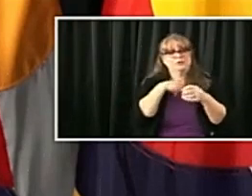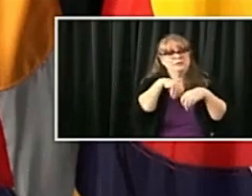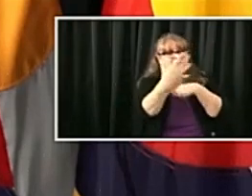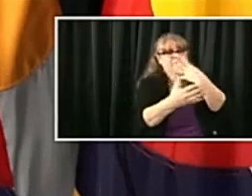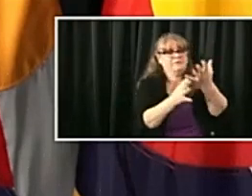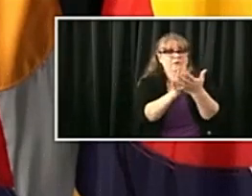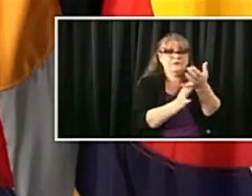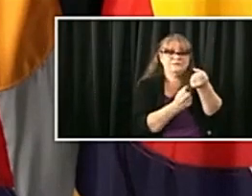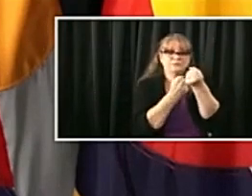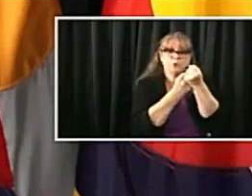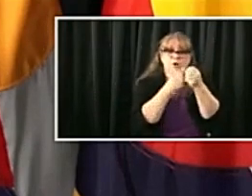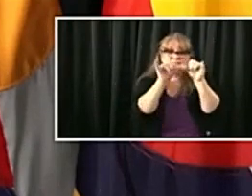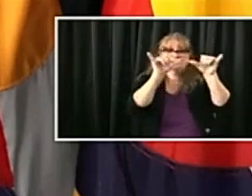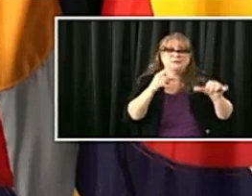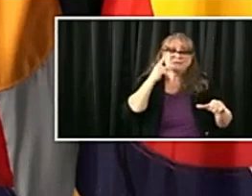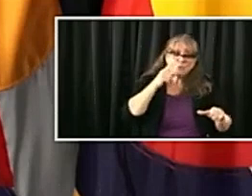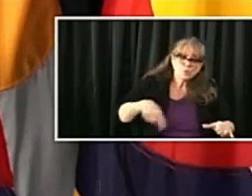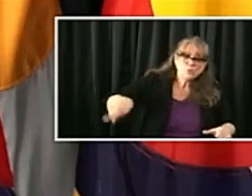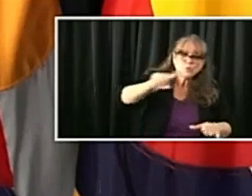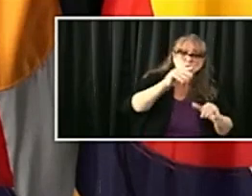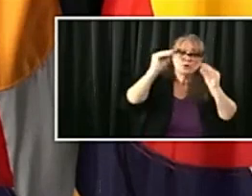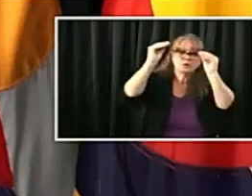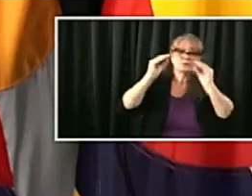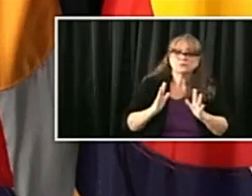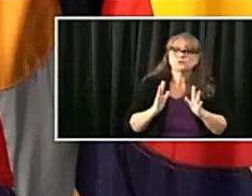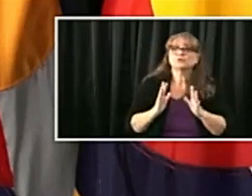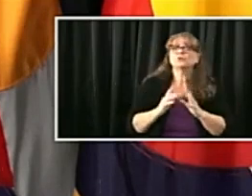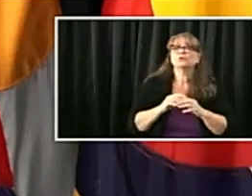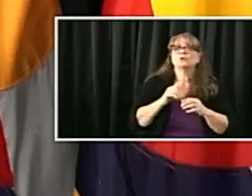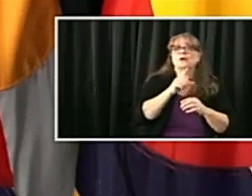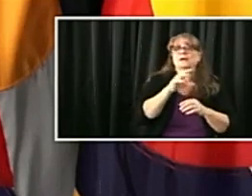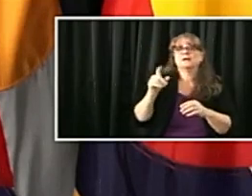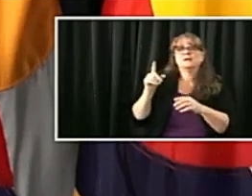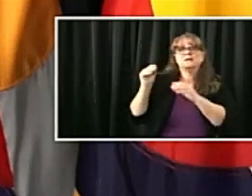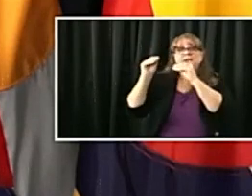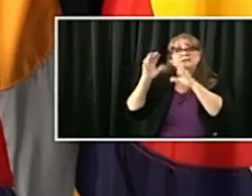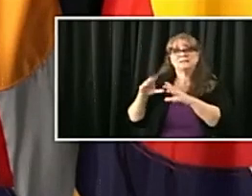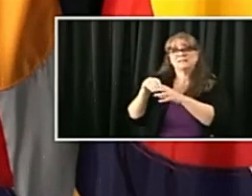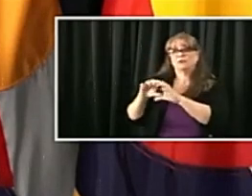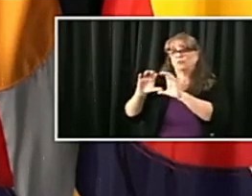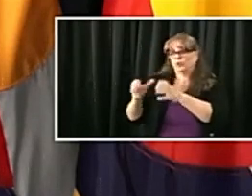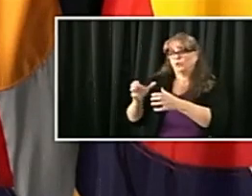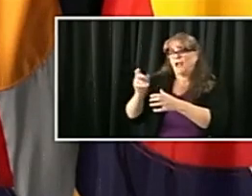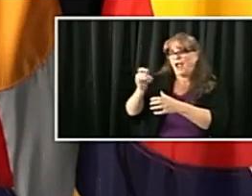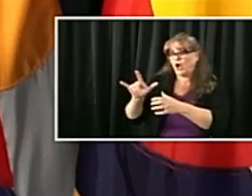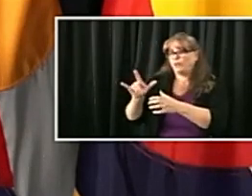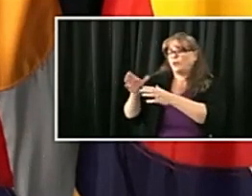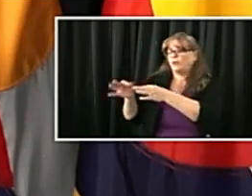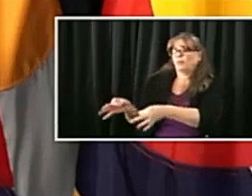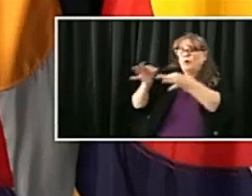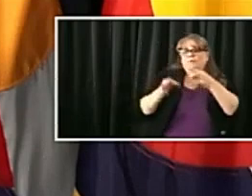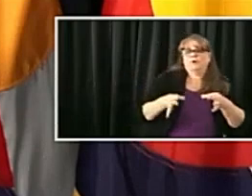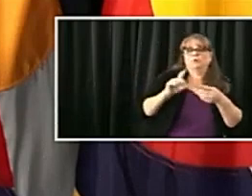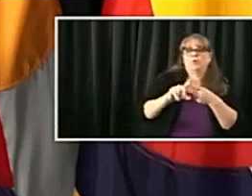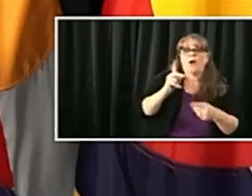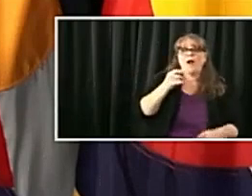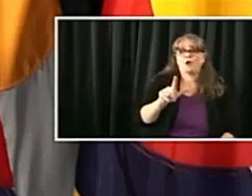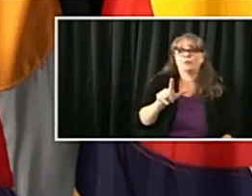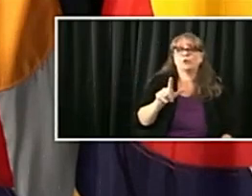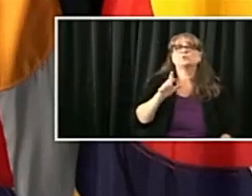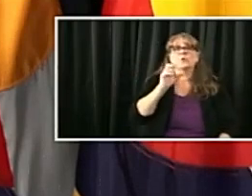up educators from April or May in the vaccination schedule to March, and why we also expect that with the